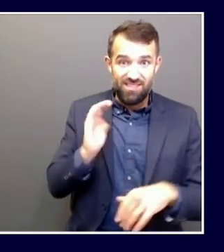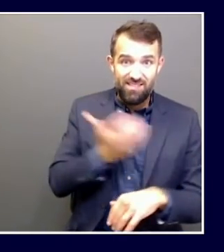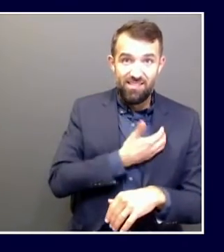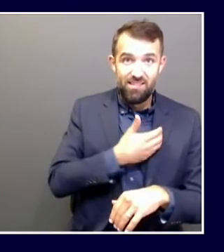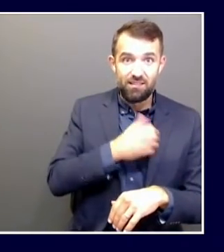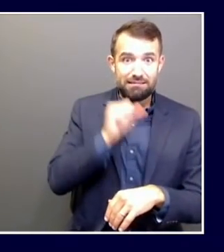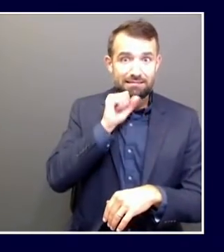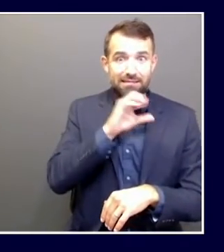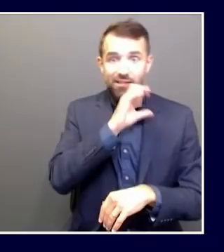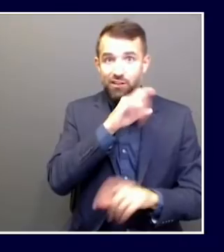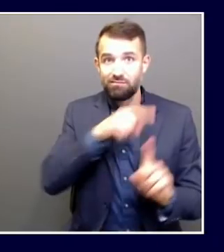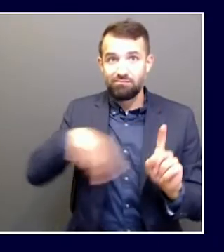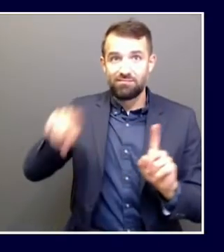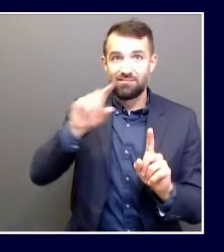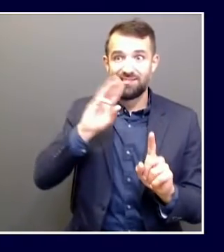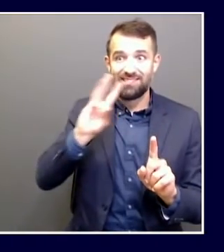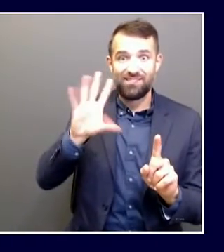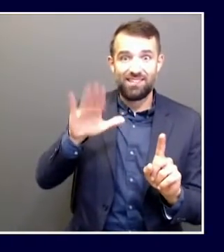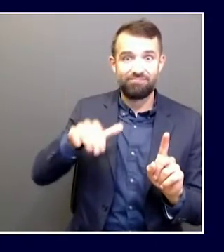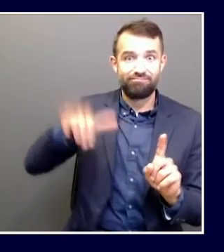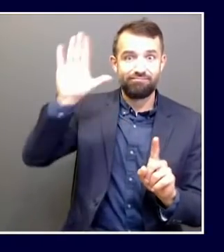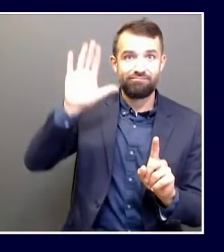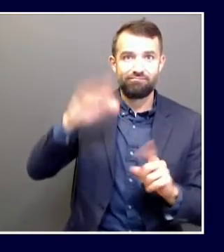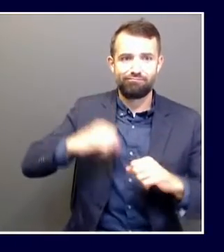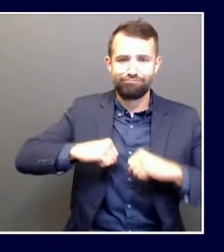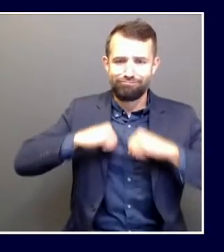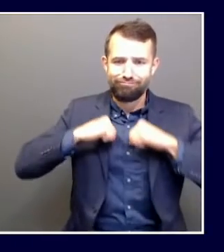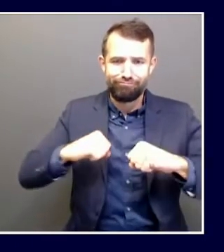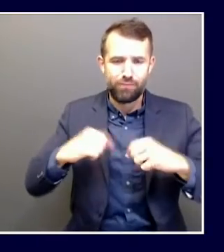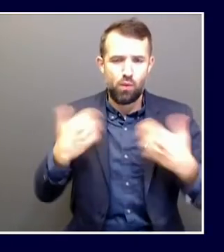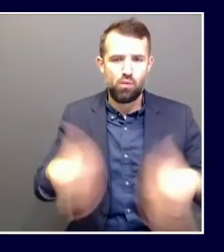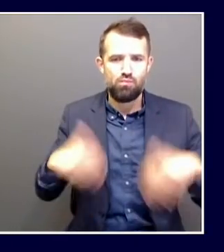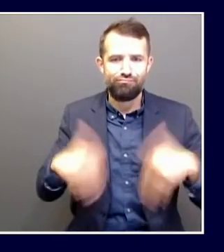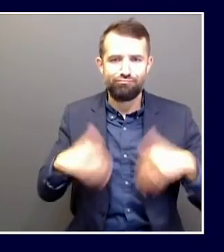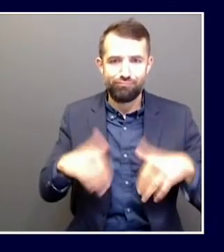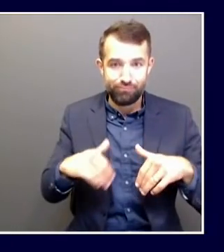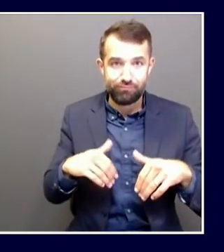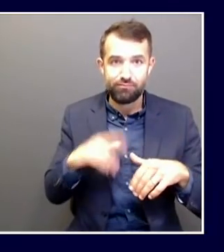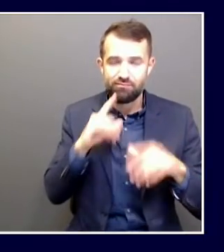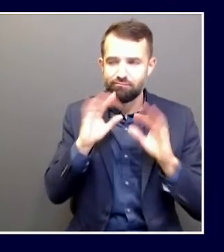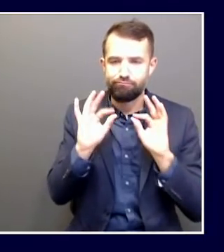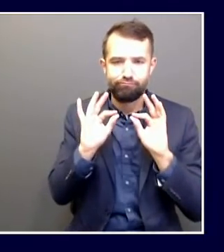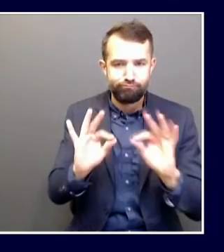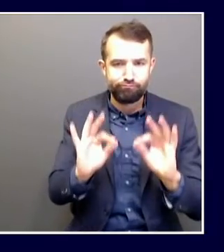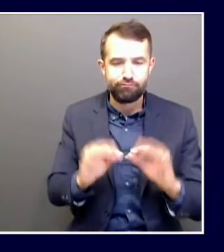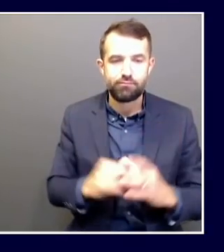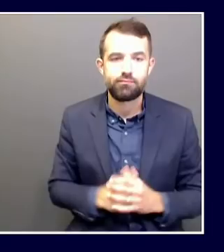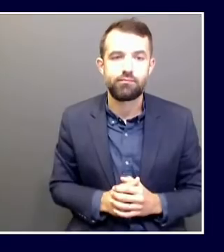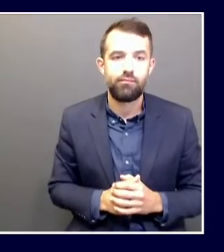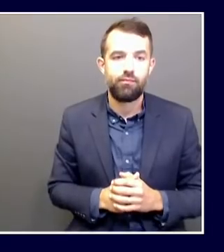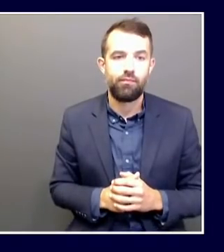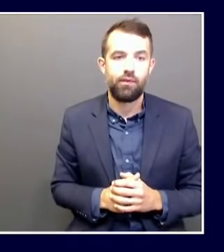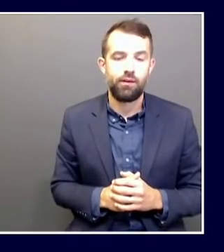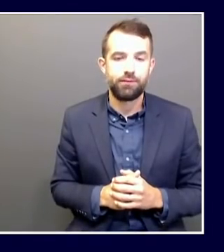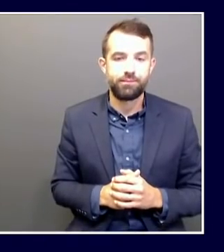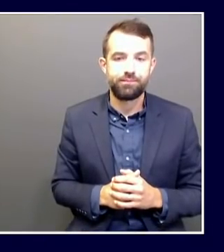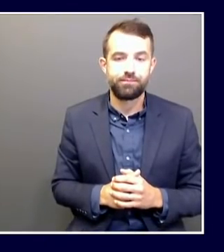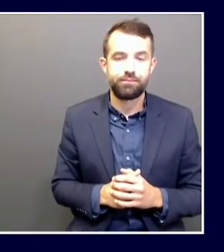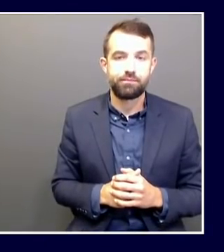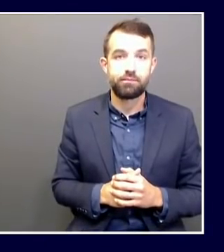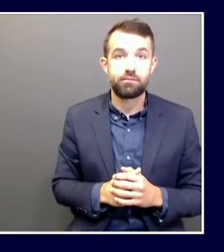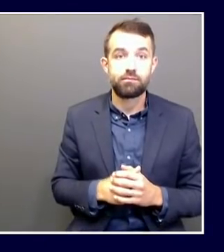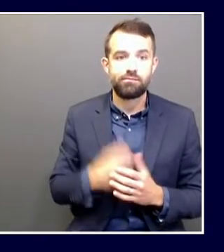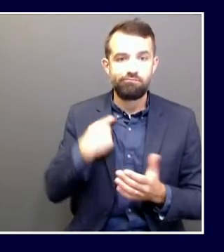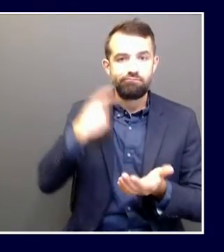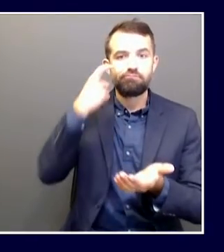against COVID-19. But I also want to zero in on some differences that we have with